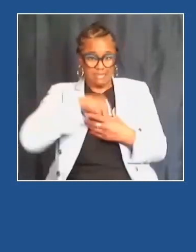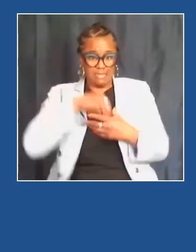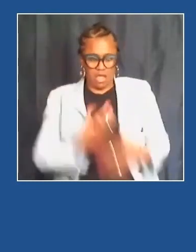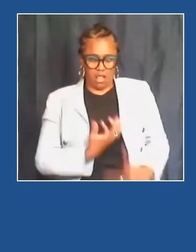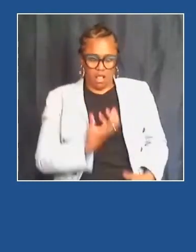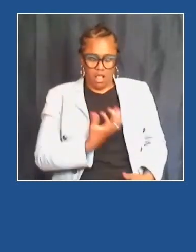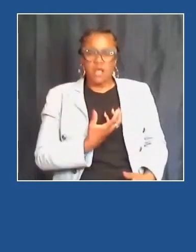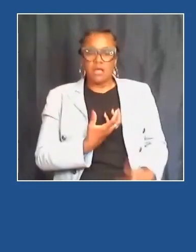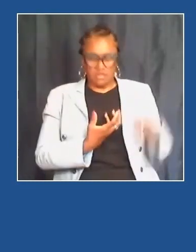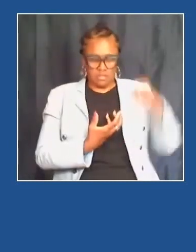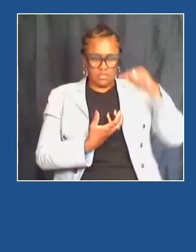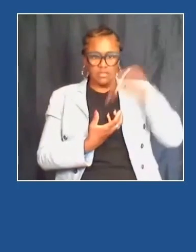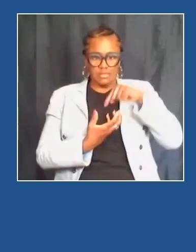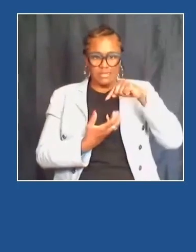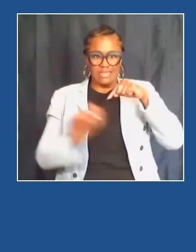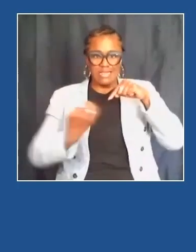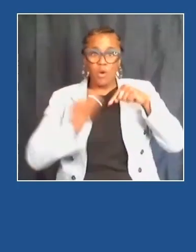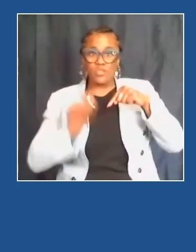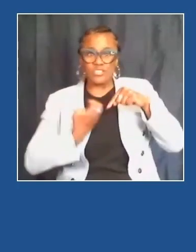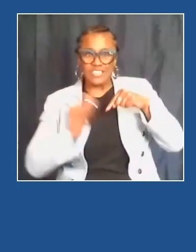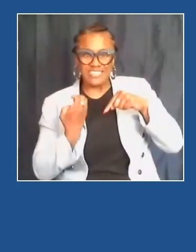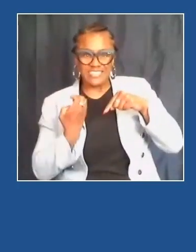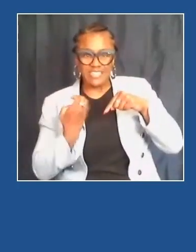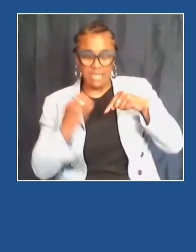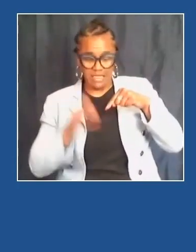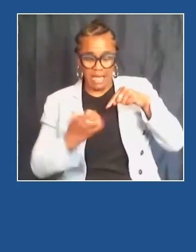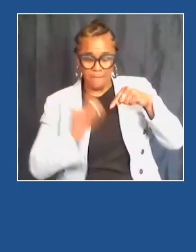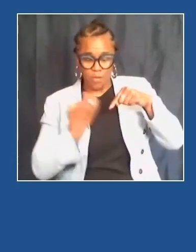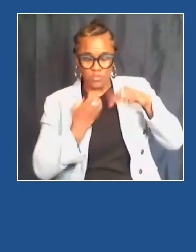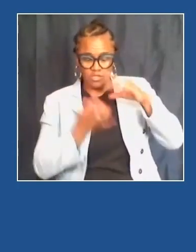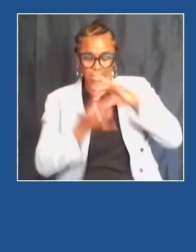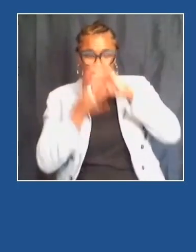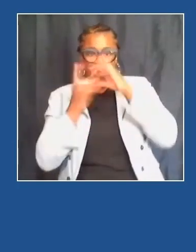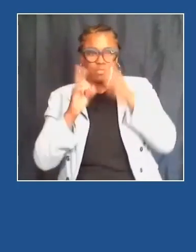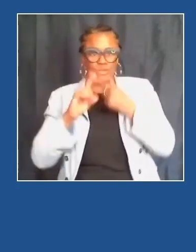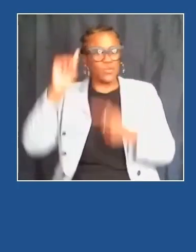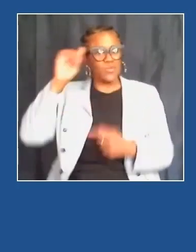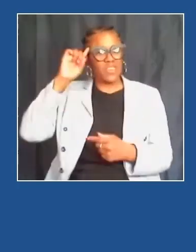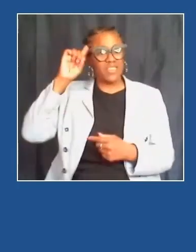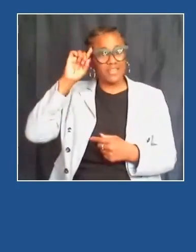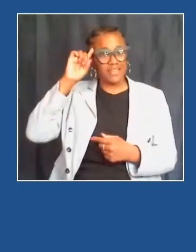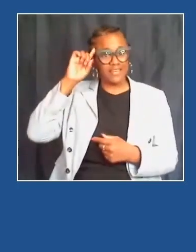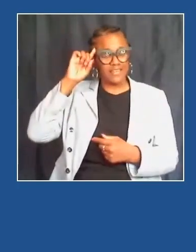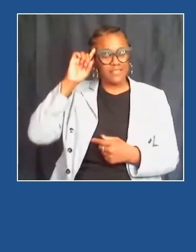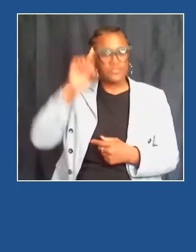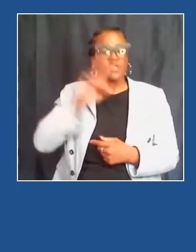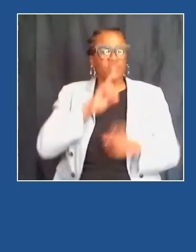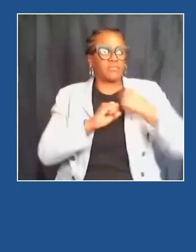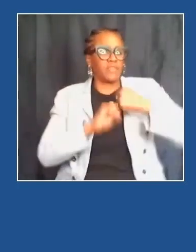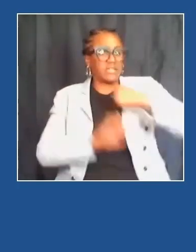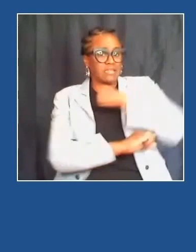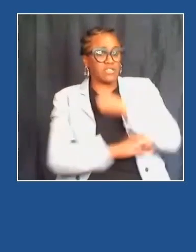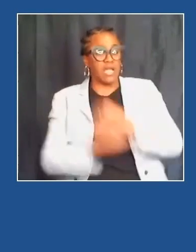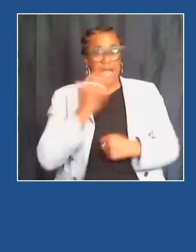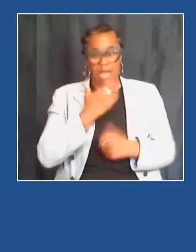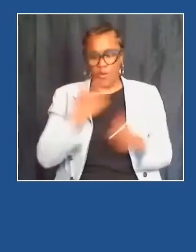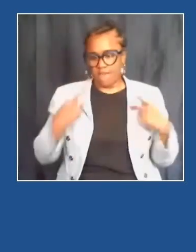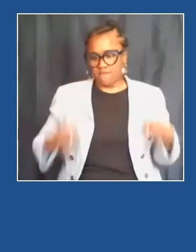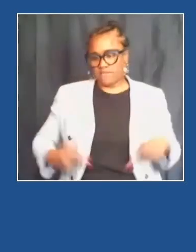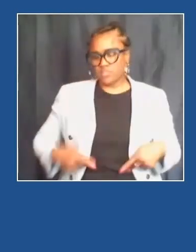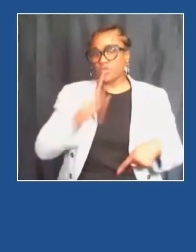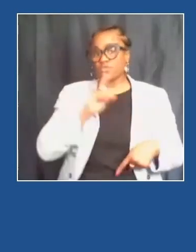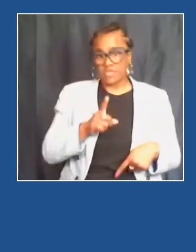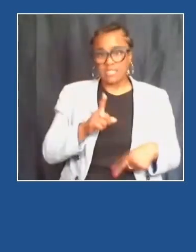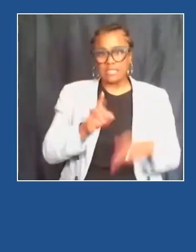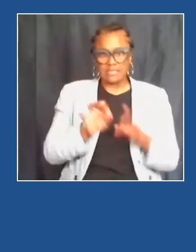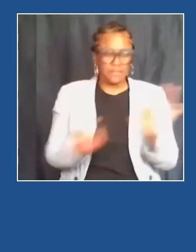our thinking. And of course, they're the position from which we act. And so starting very fundamentally on our physical well-being is absolutely